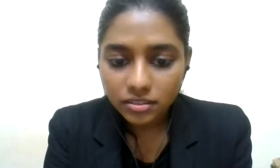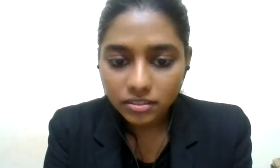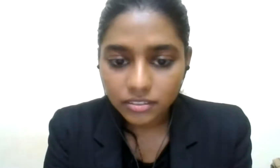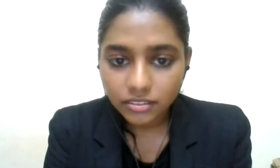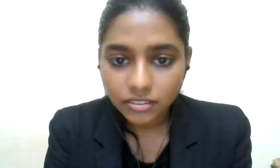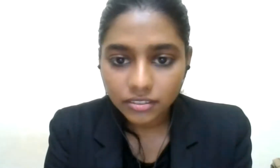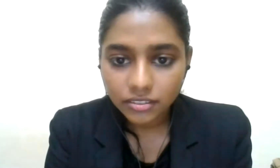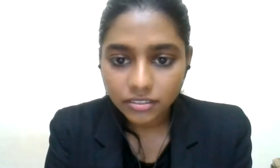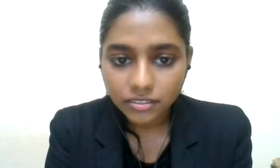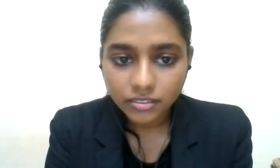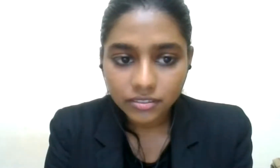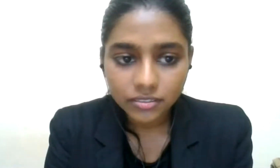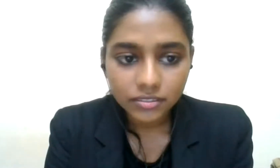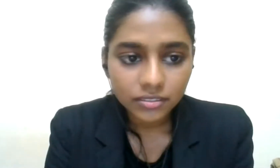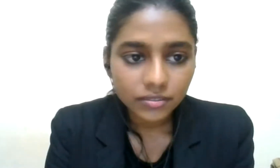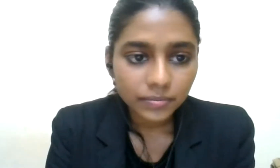screen.